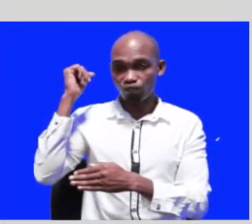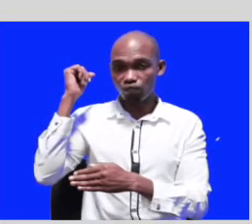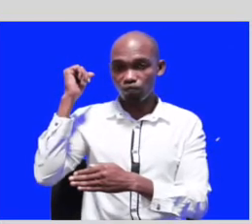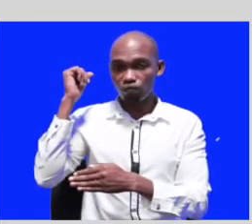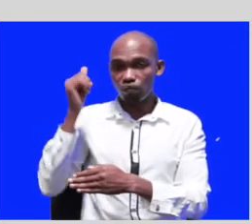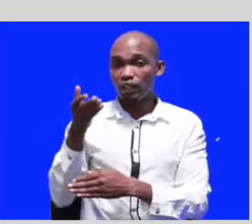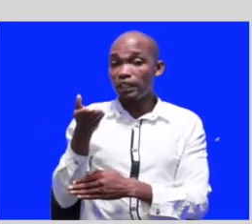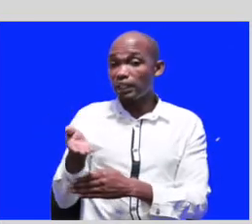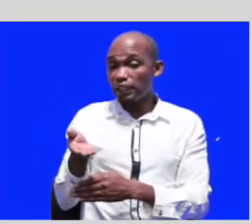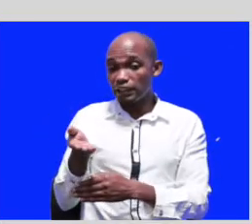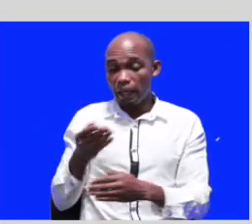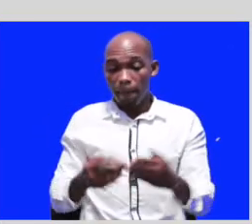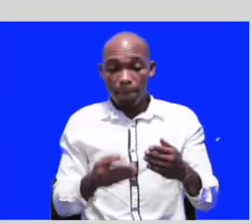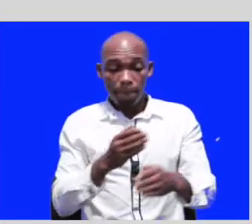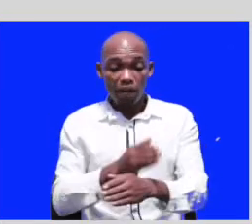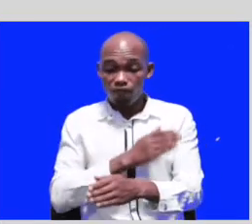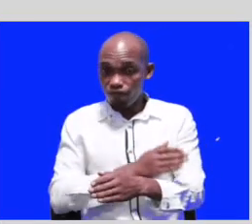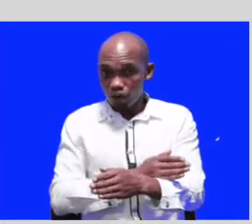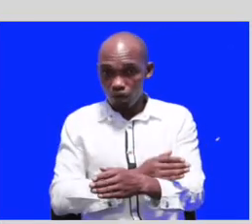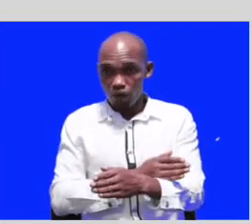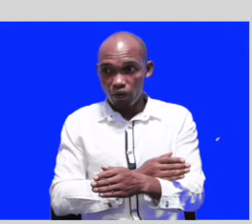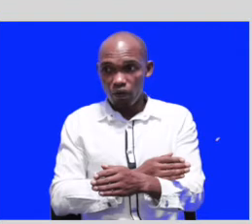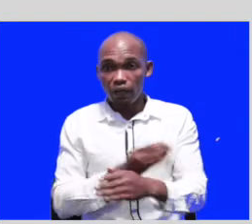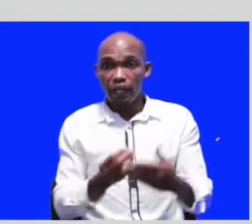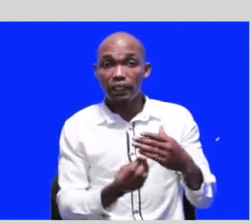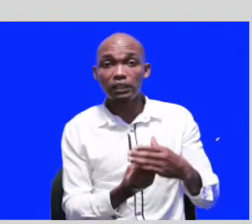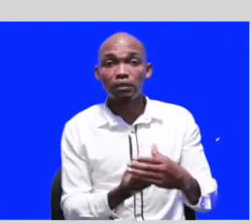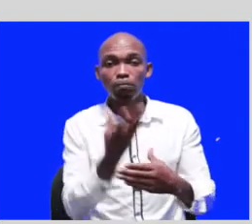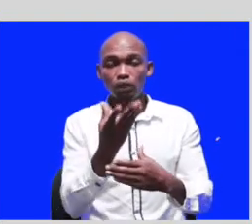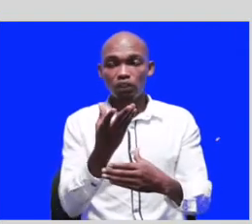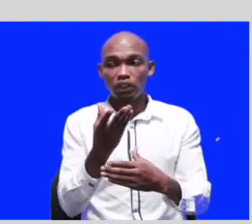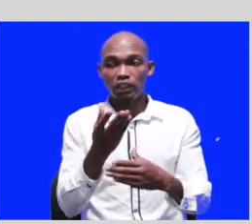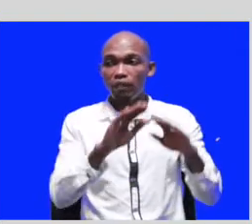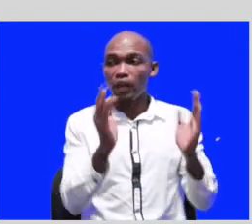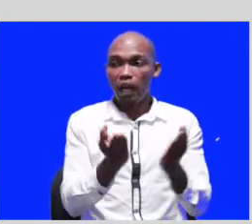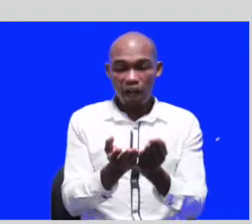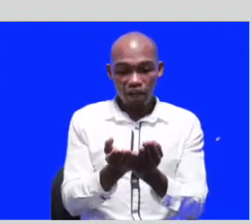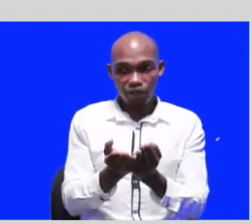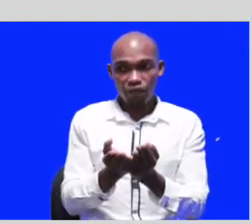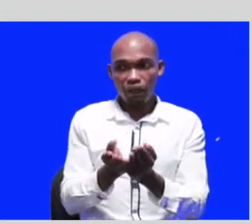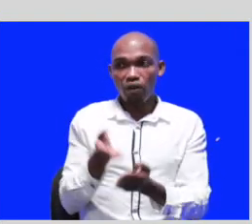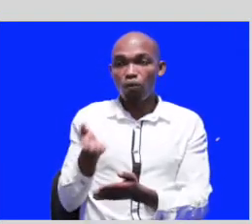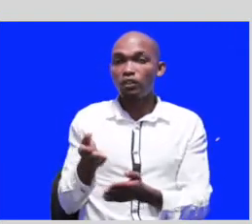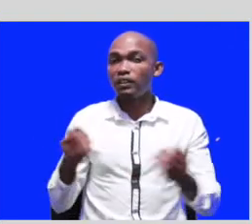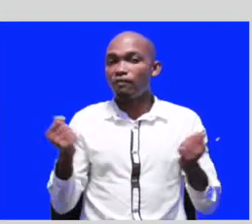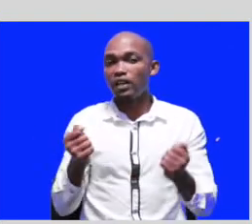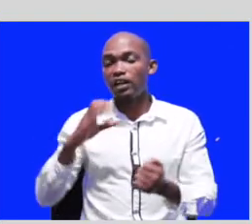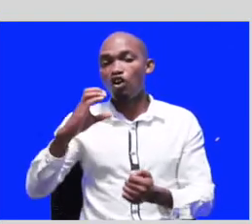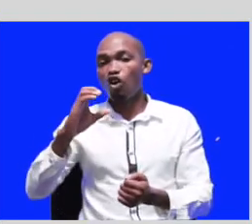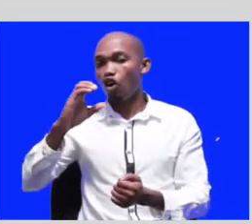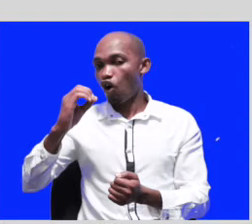Before the explosion, the earth was very compact, dense, and hot. The formation of